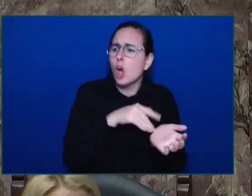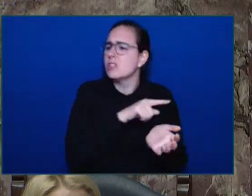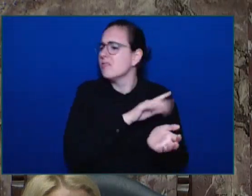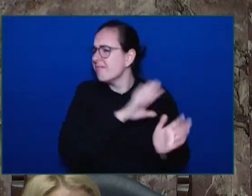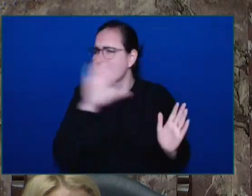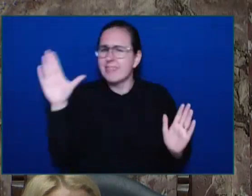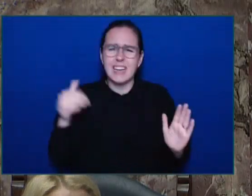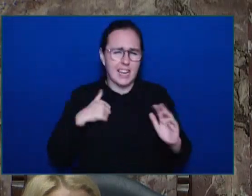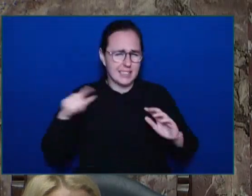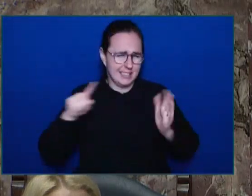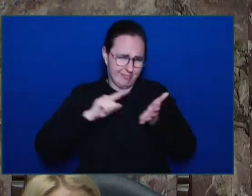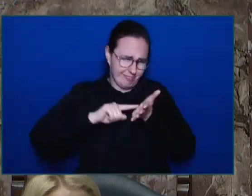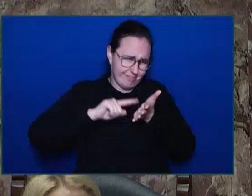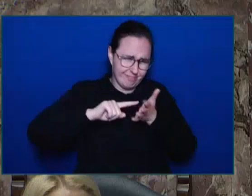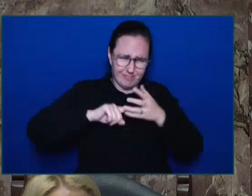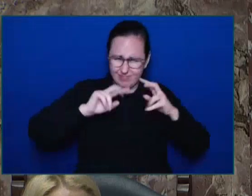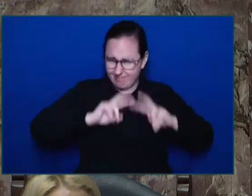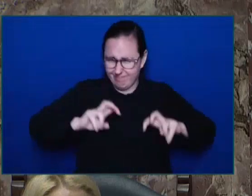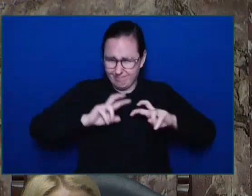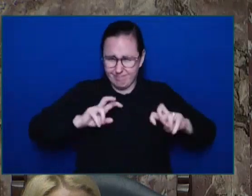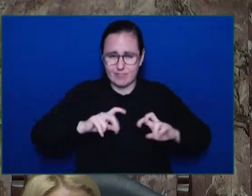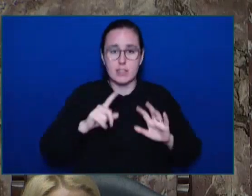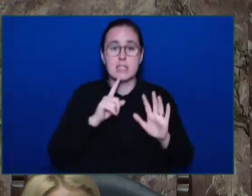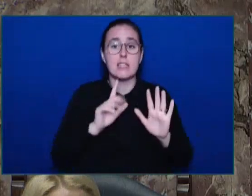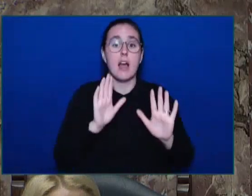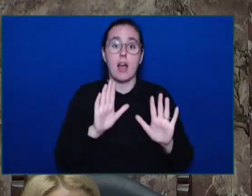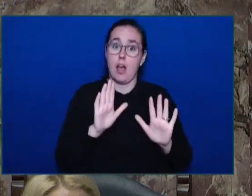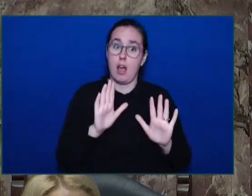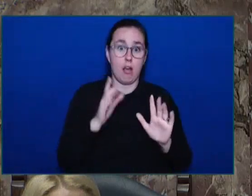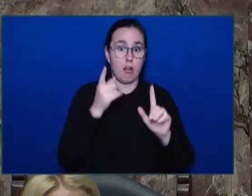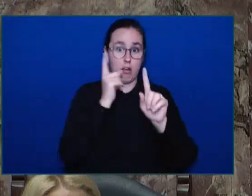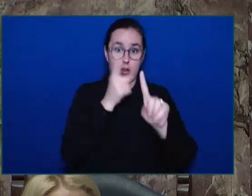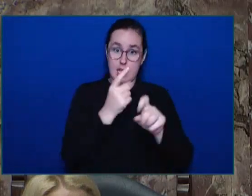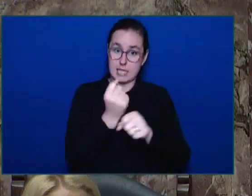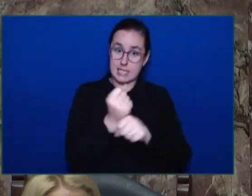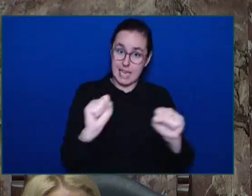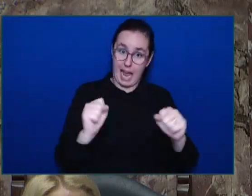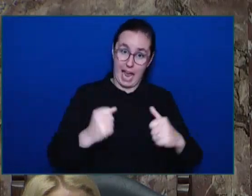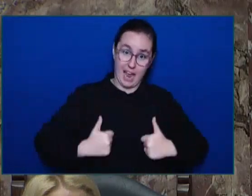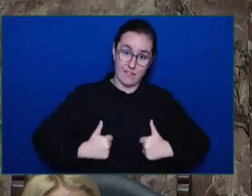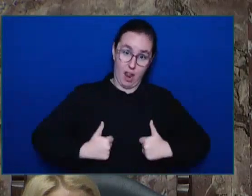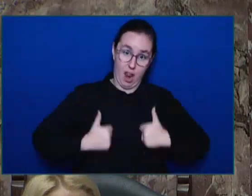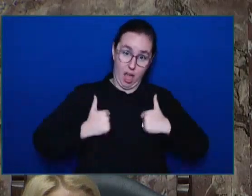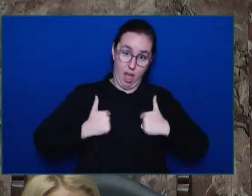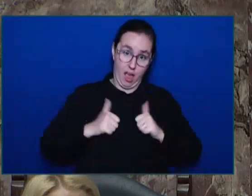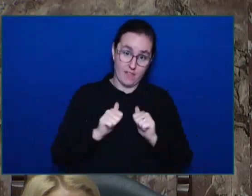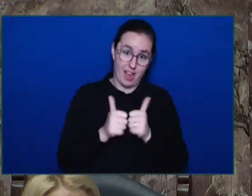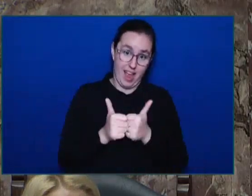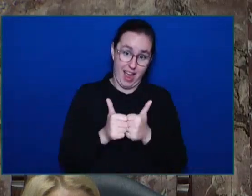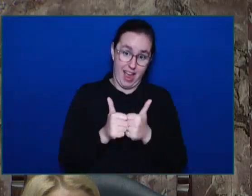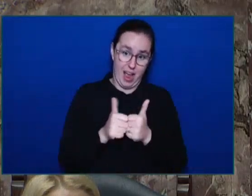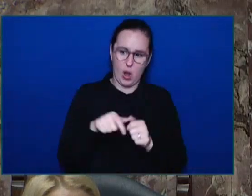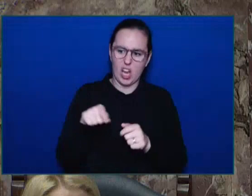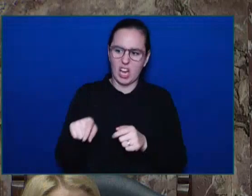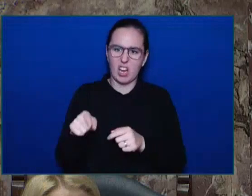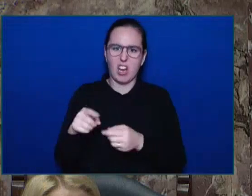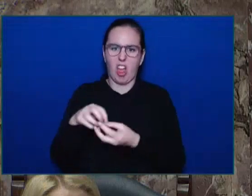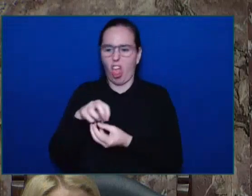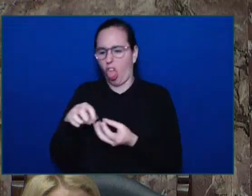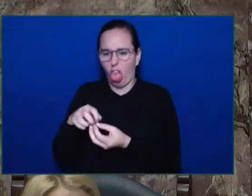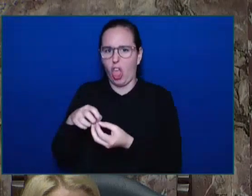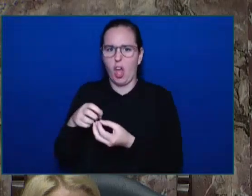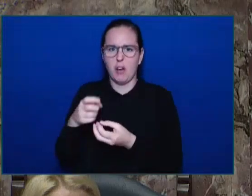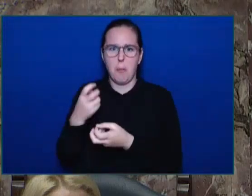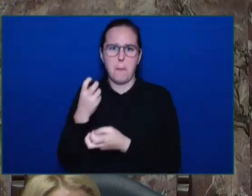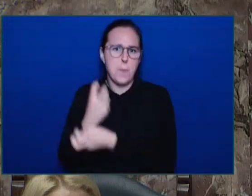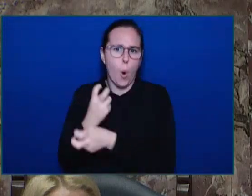to save lives by separating people from the toxic drug supply by providing prescribed alternatives,